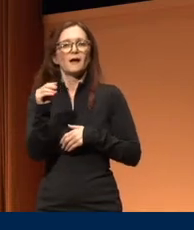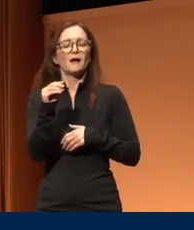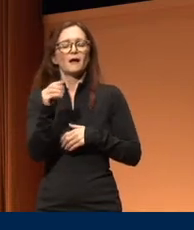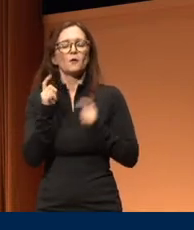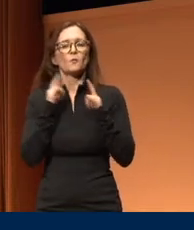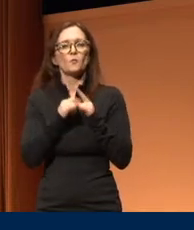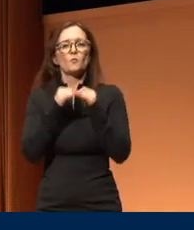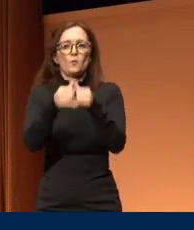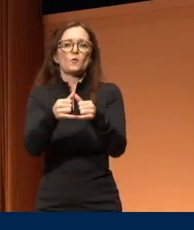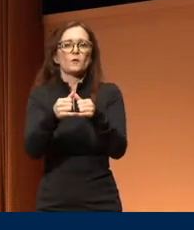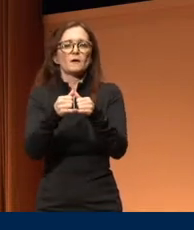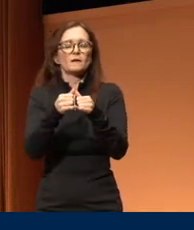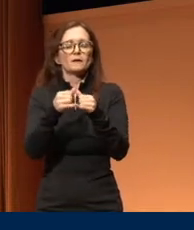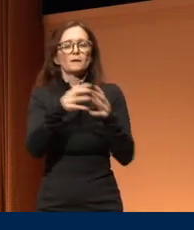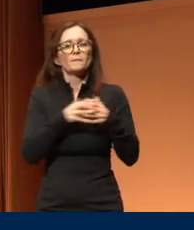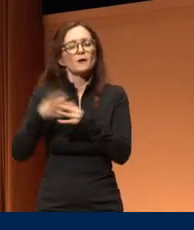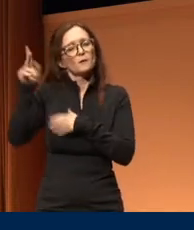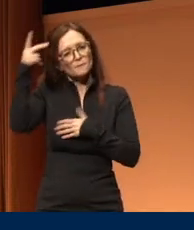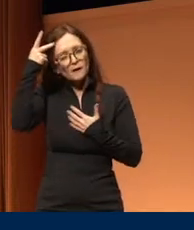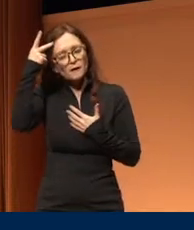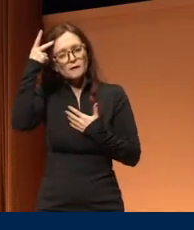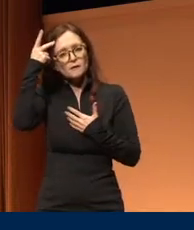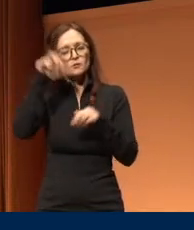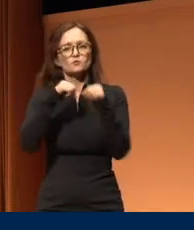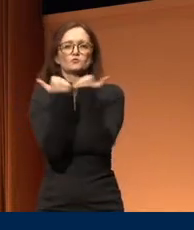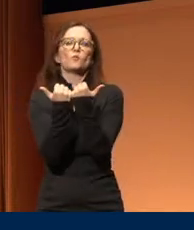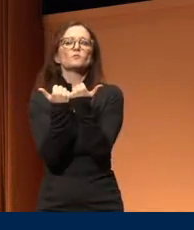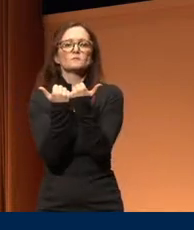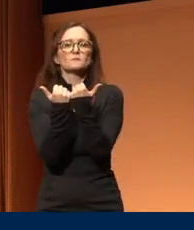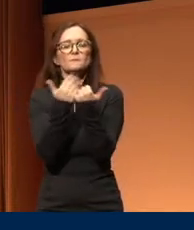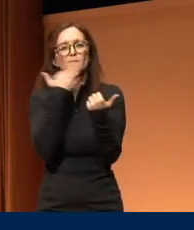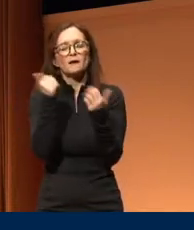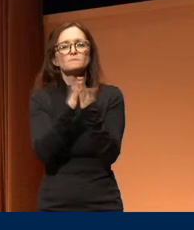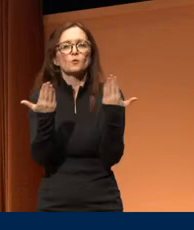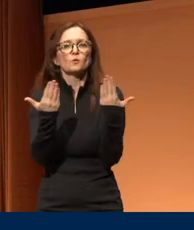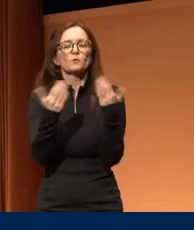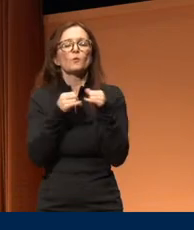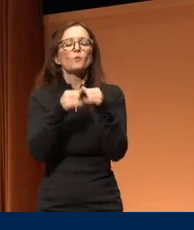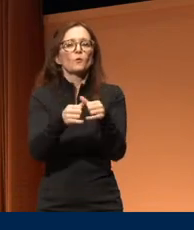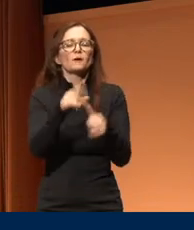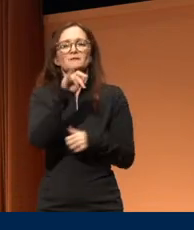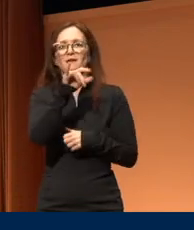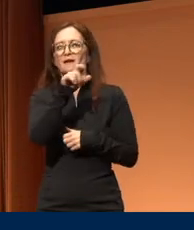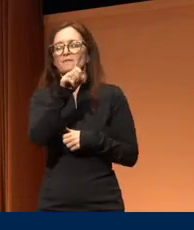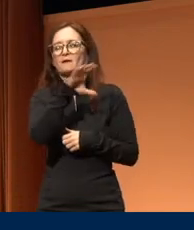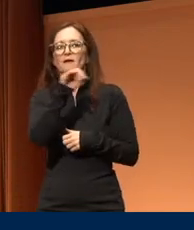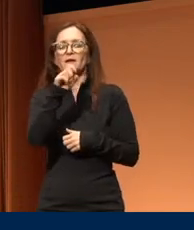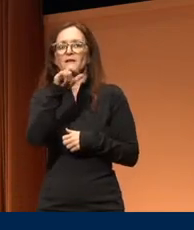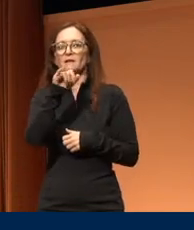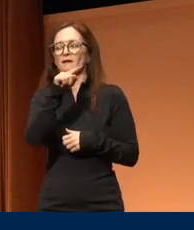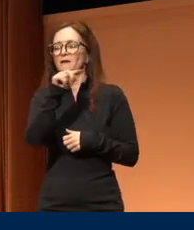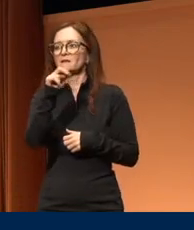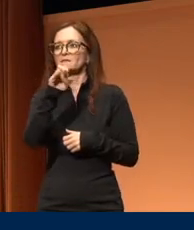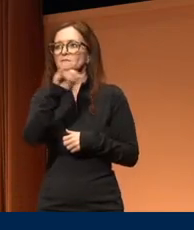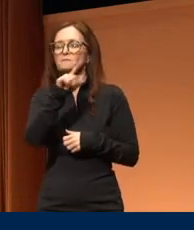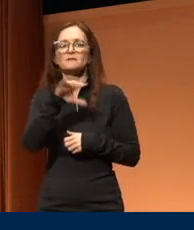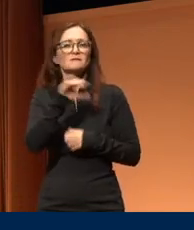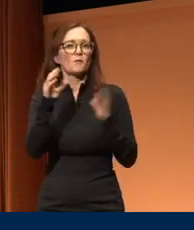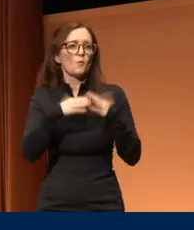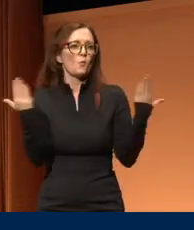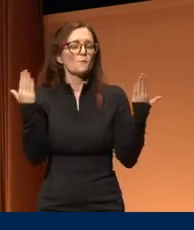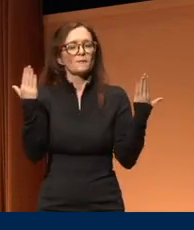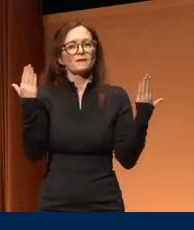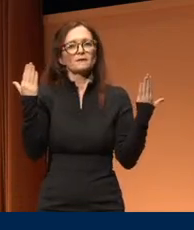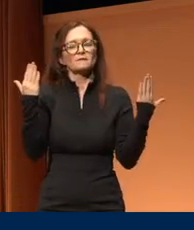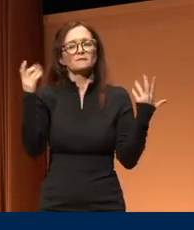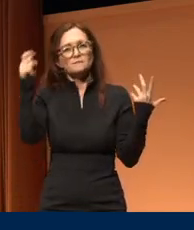Association Best Book Award and the David and Elaine Spitz Prize. Open Democracy, Reinventing Public